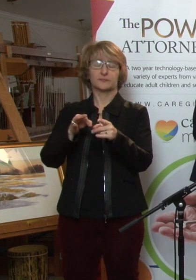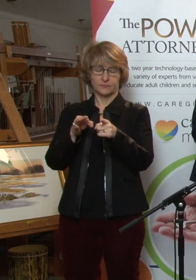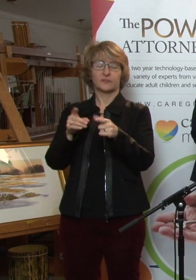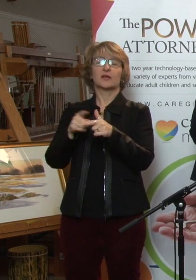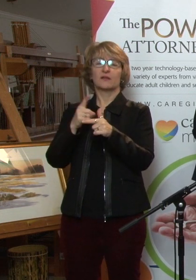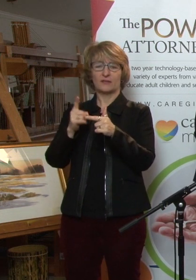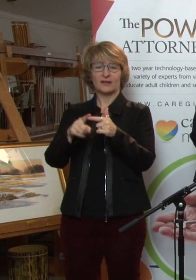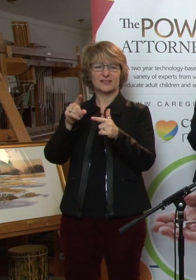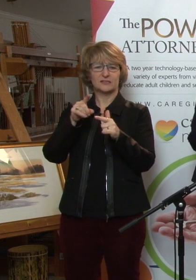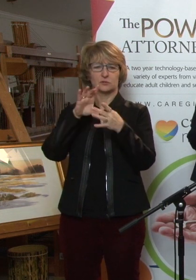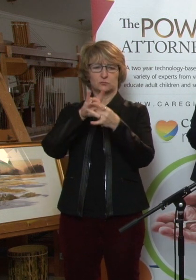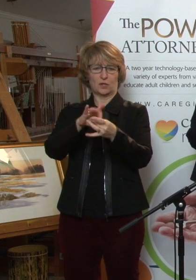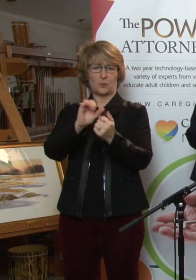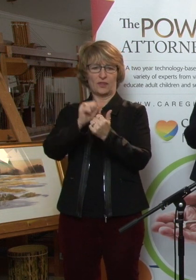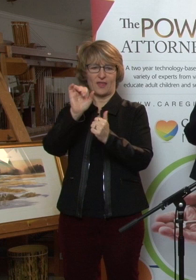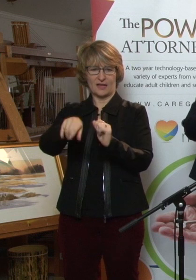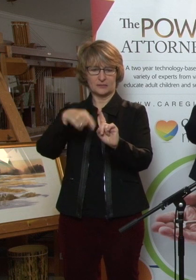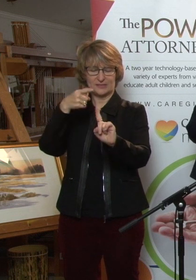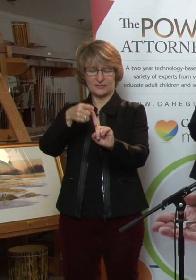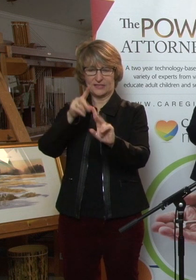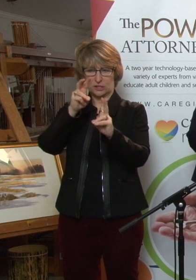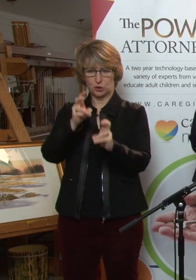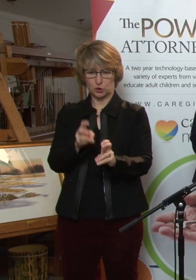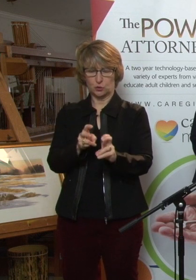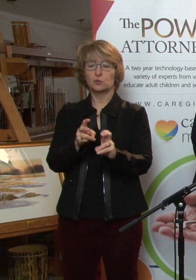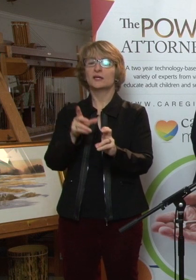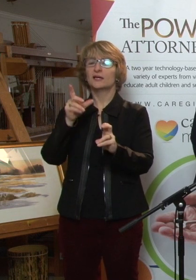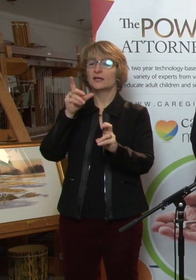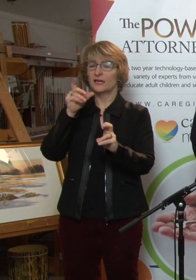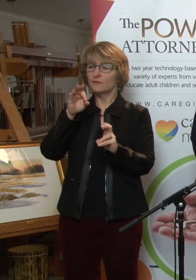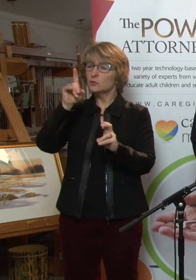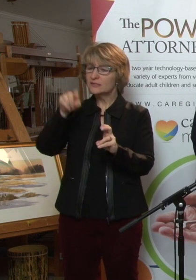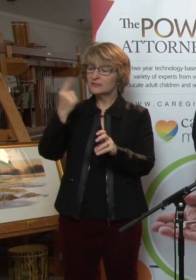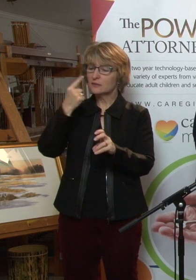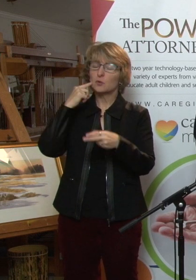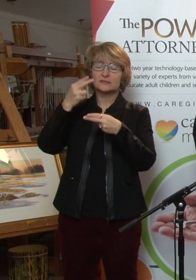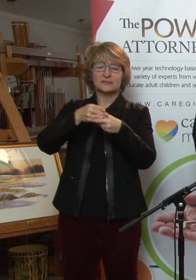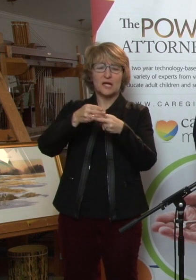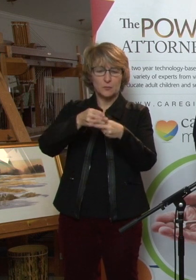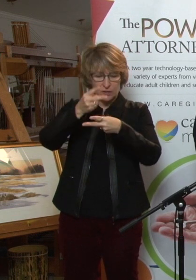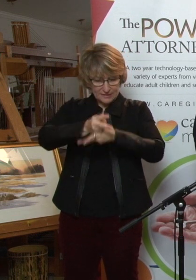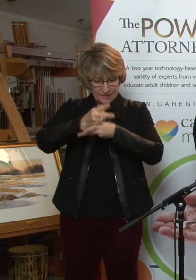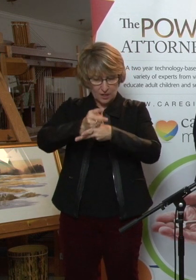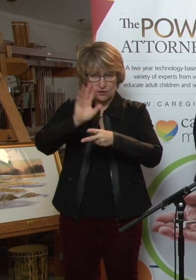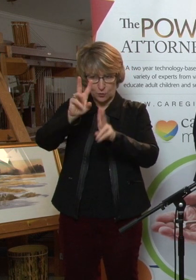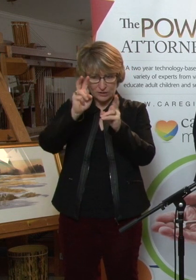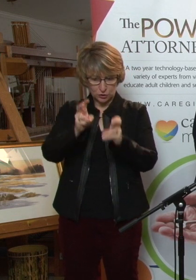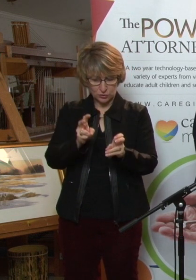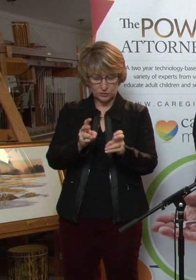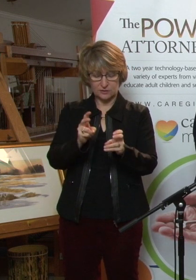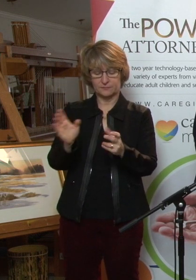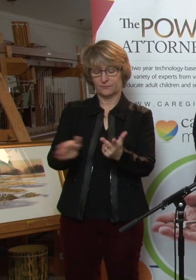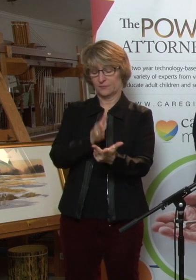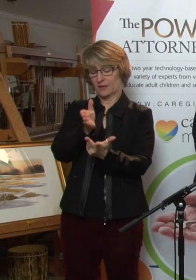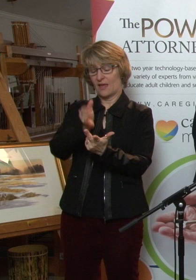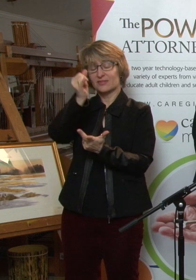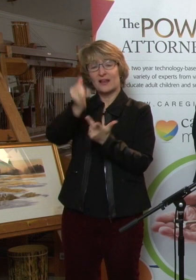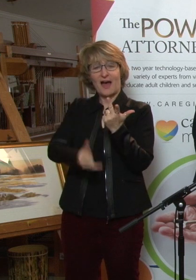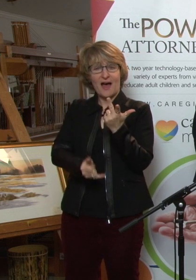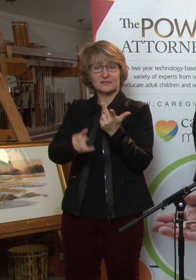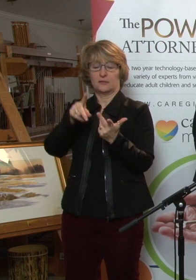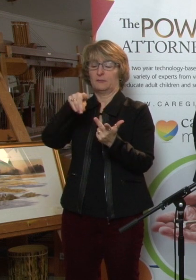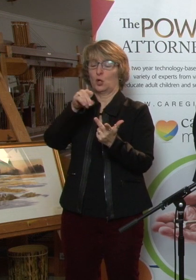home for a period of time and you need to have someone look after your affairs. And the last one is the power of attorney for personal